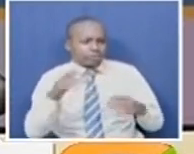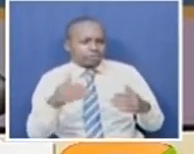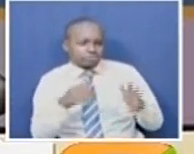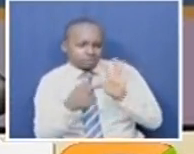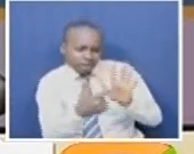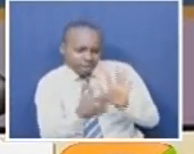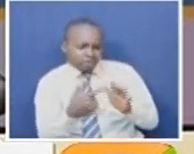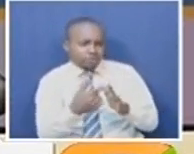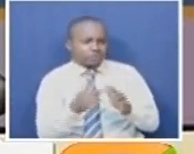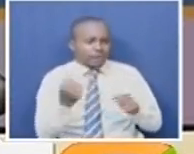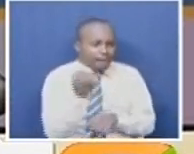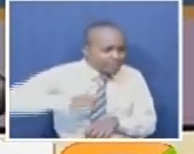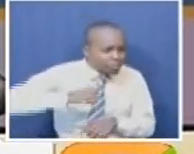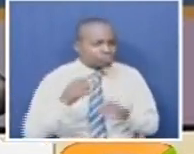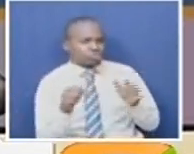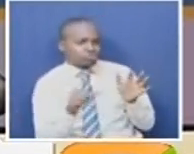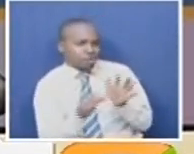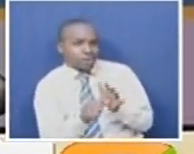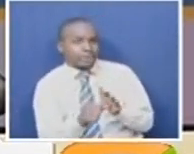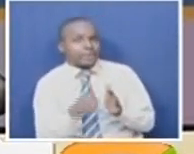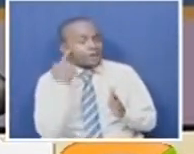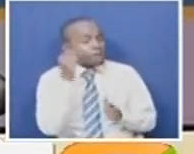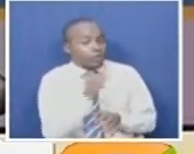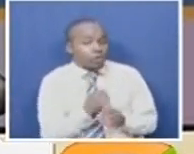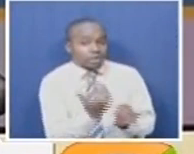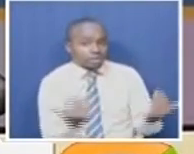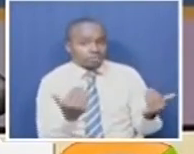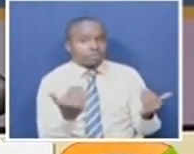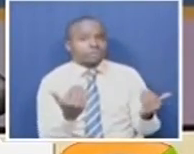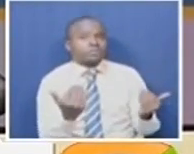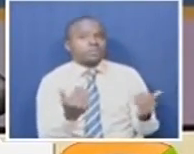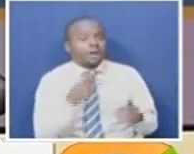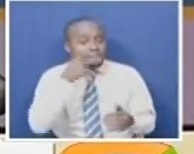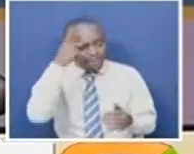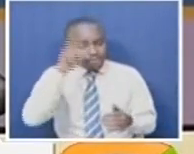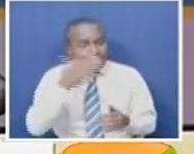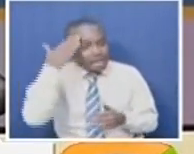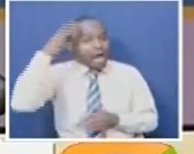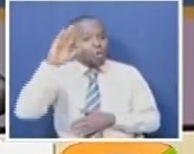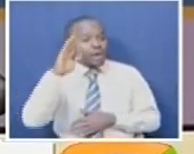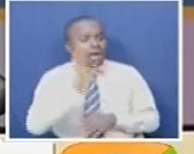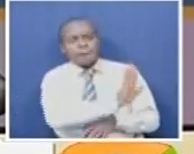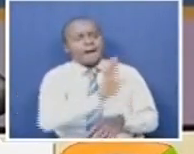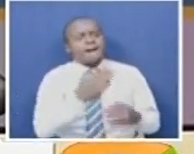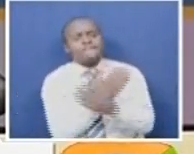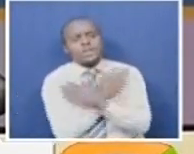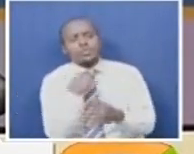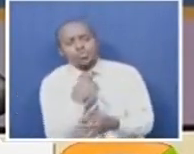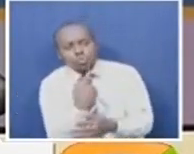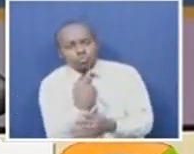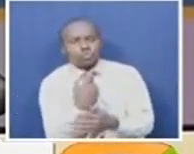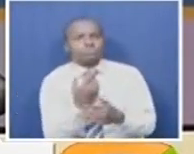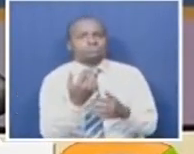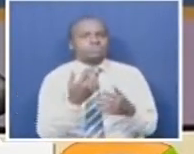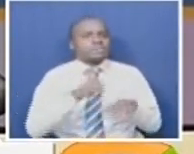or trouble. I encourage, like, for the older children, parents should be aware of who their friends are, what they're doing when, you know,